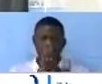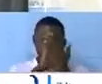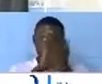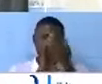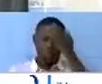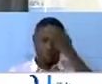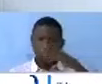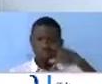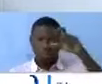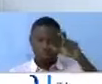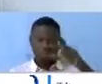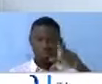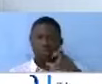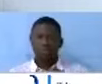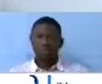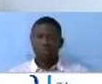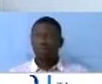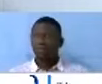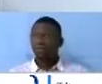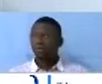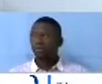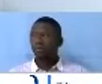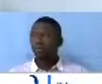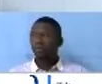said. I don't want you to say to me.